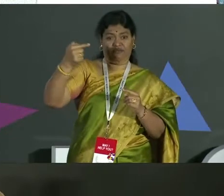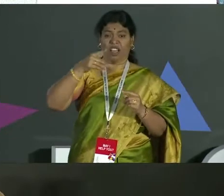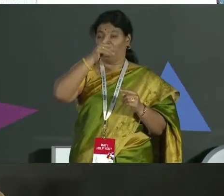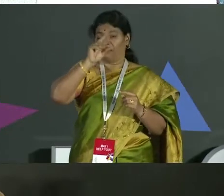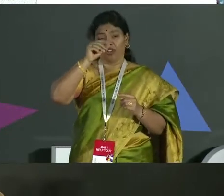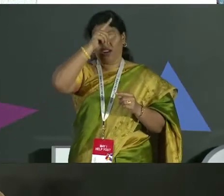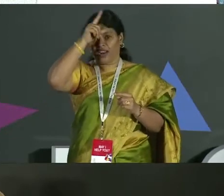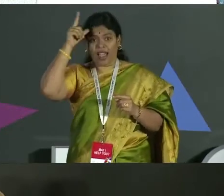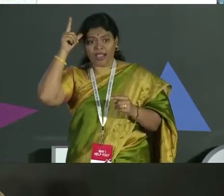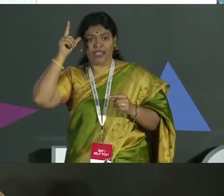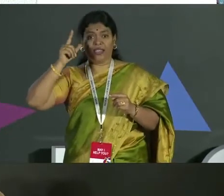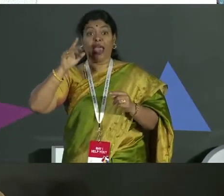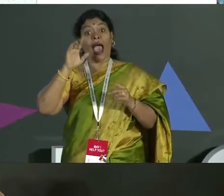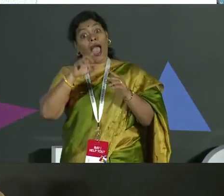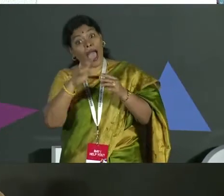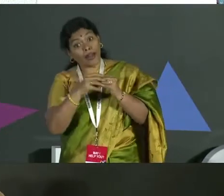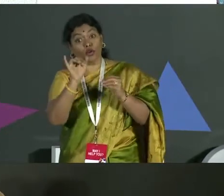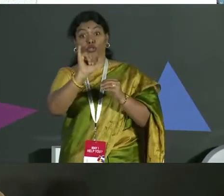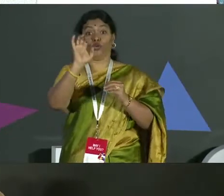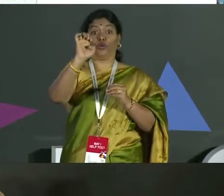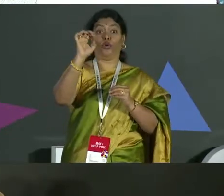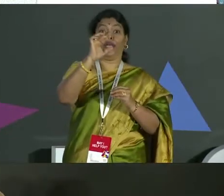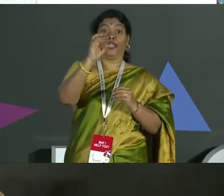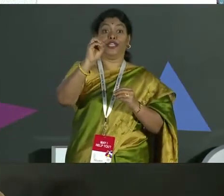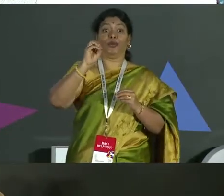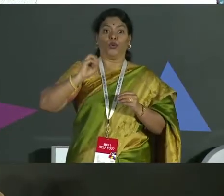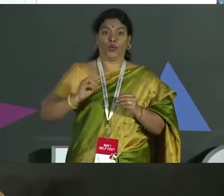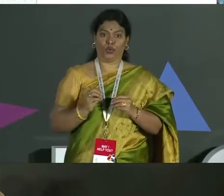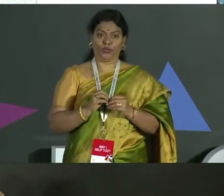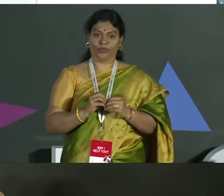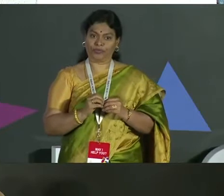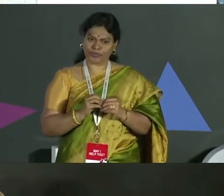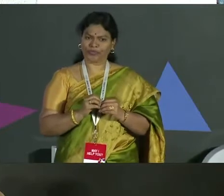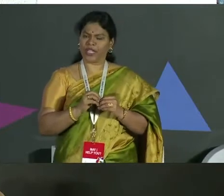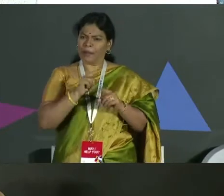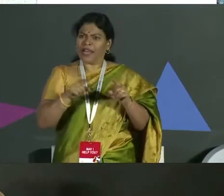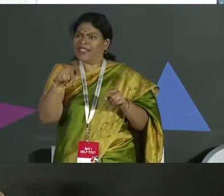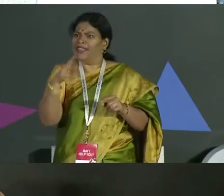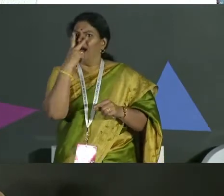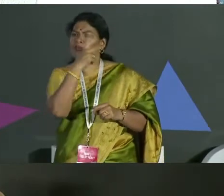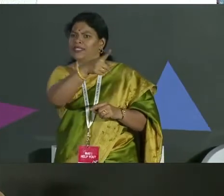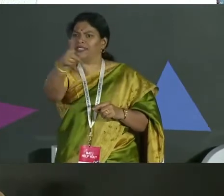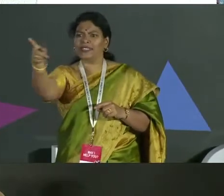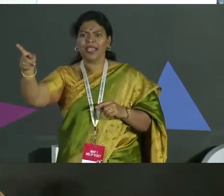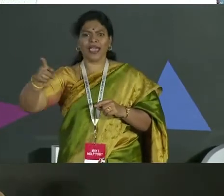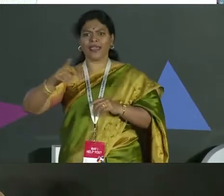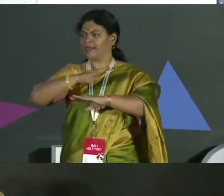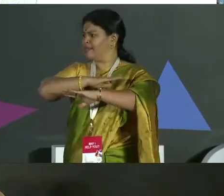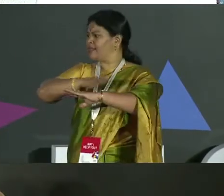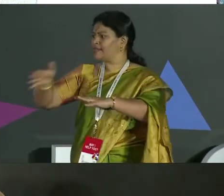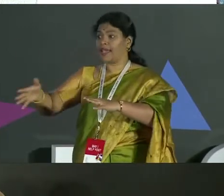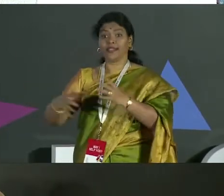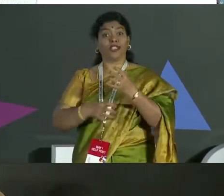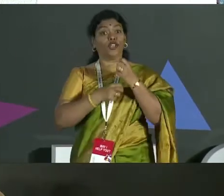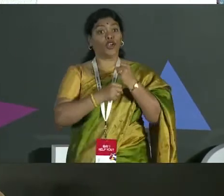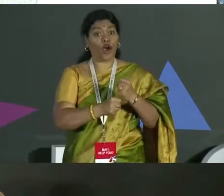have to try and help. And then wo ego aa jata hai. But here, what I'm seeing is the stage that has been set, the confidence that